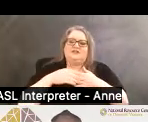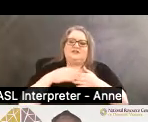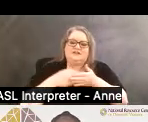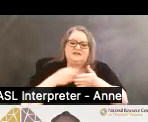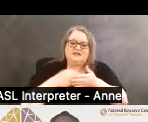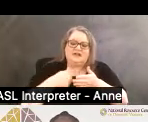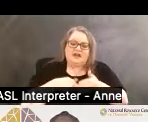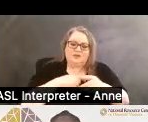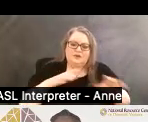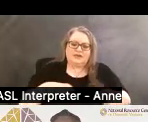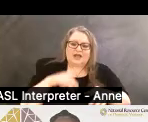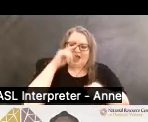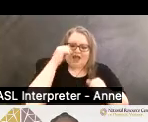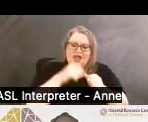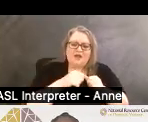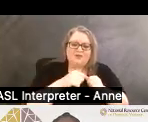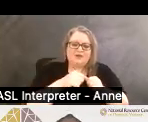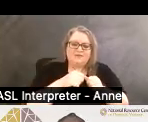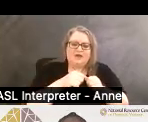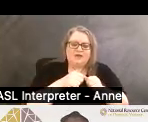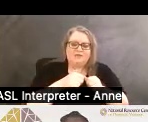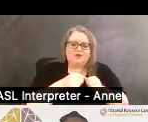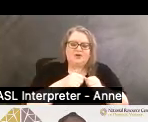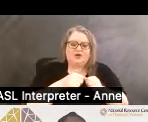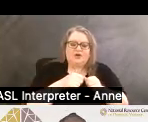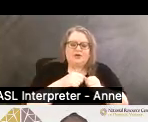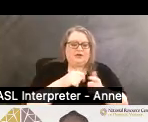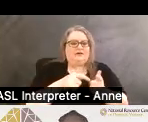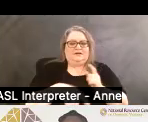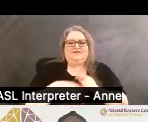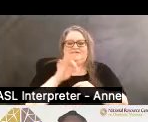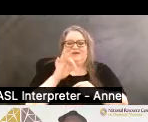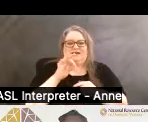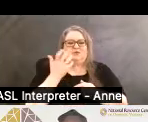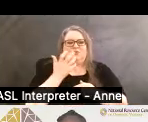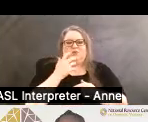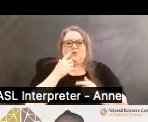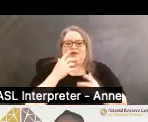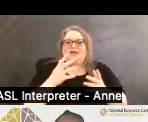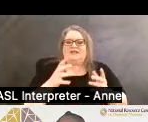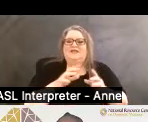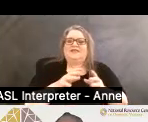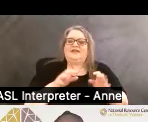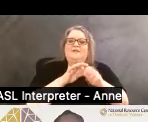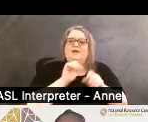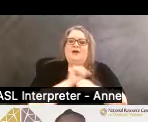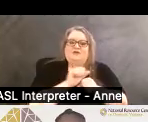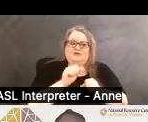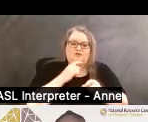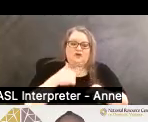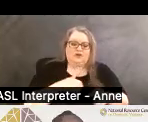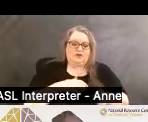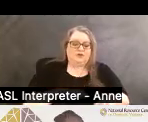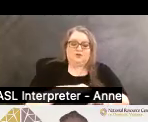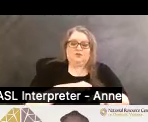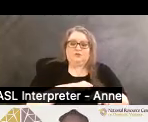remember the center discovering the amount of work that was different from the way we usually do grants or the way they usually do their